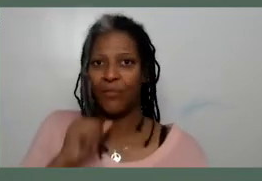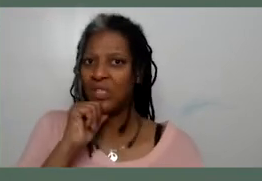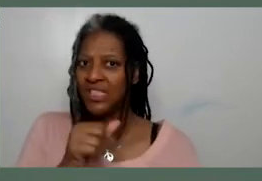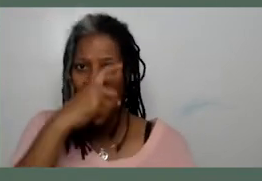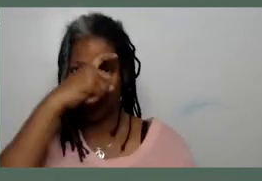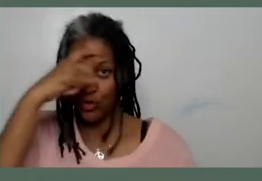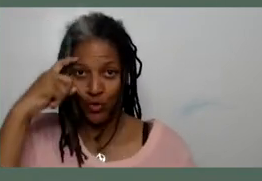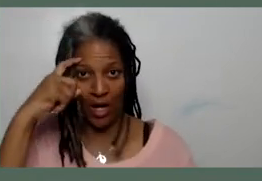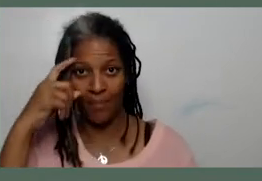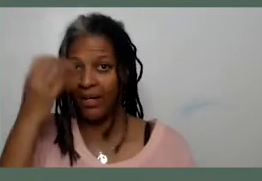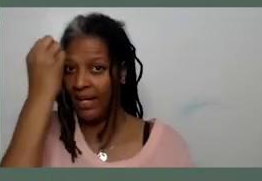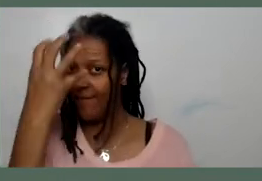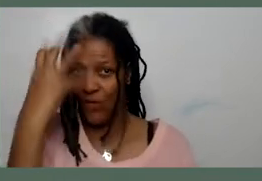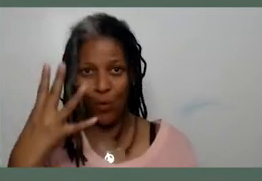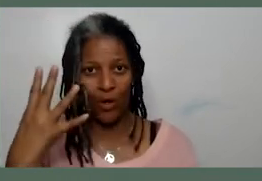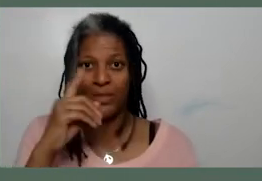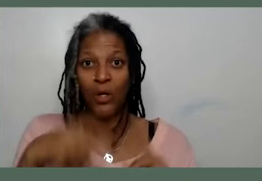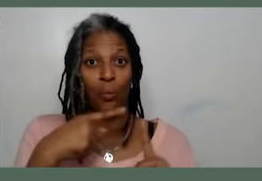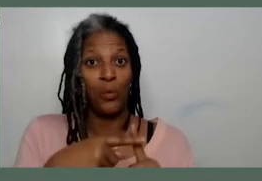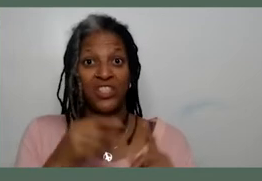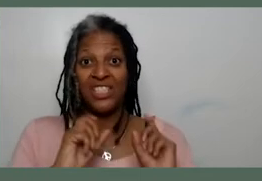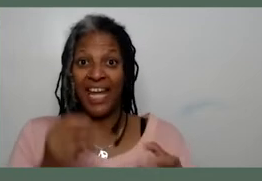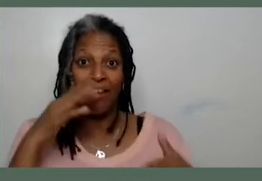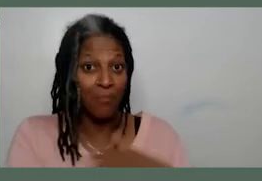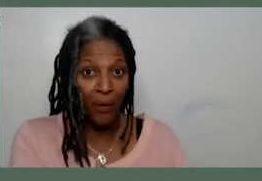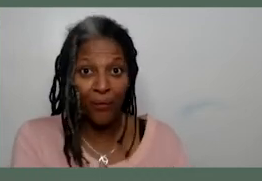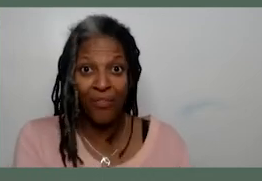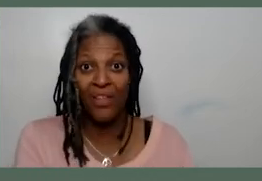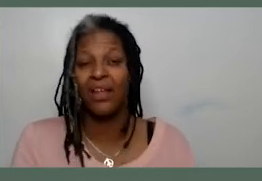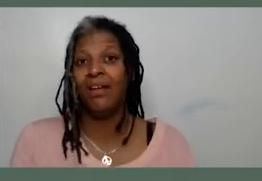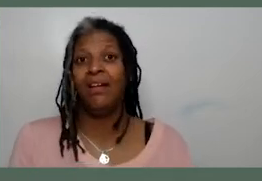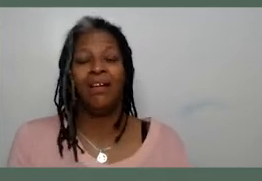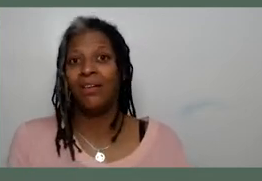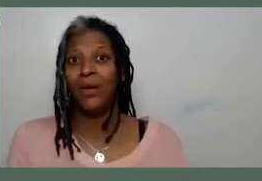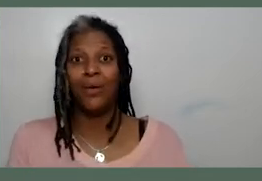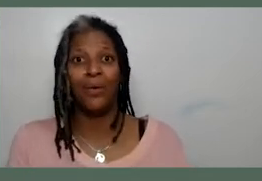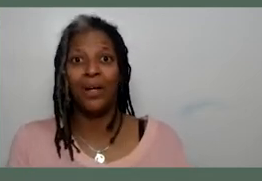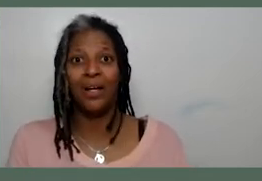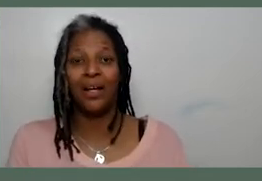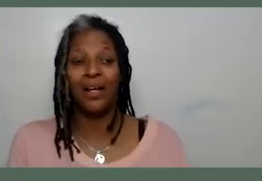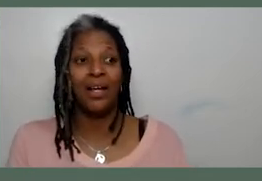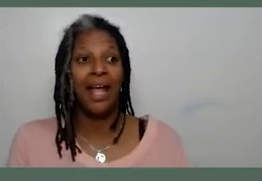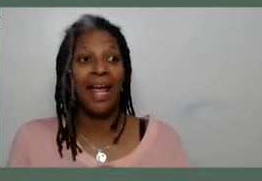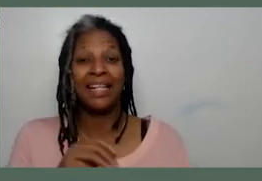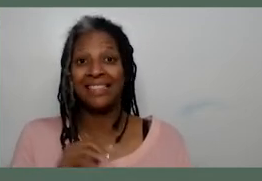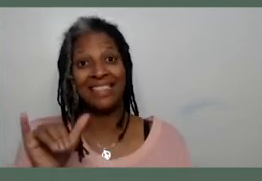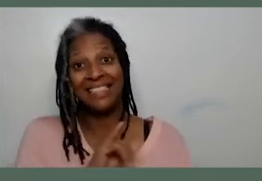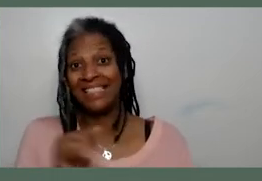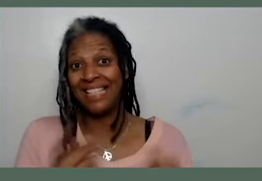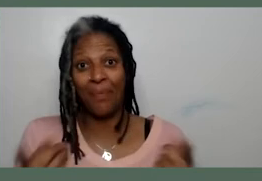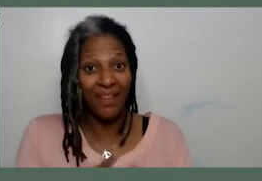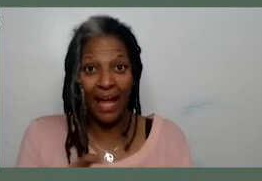weren't trauma-informed when she came back again the next year and was even more severely harmed. So